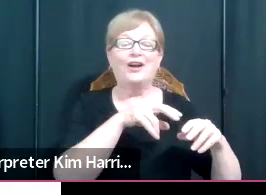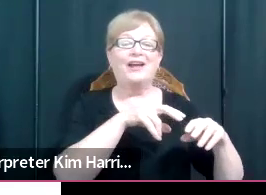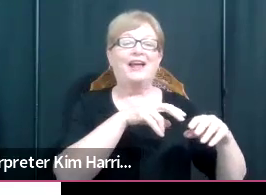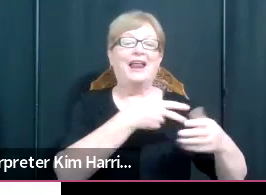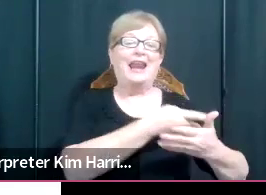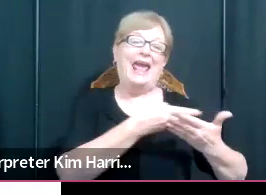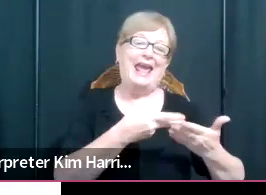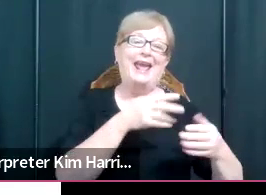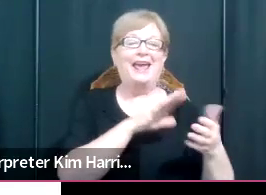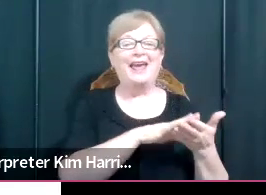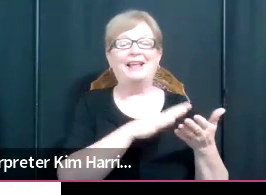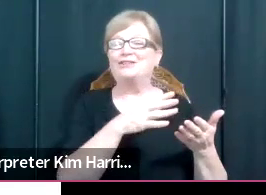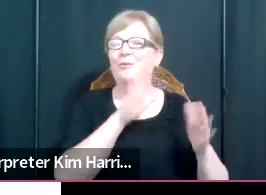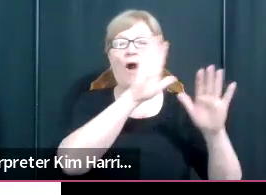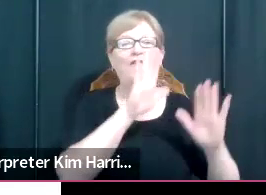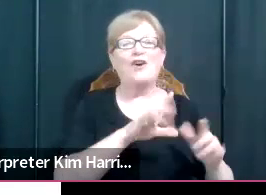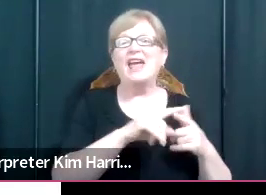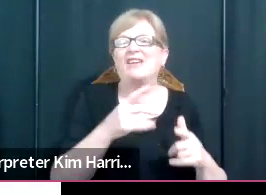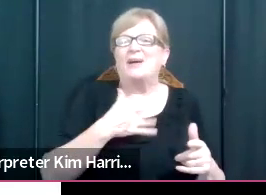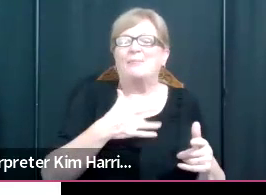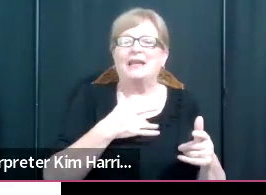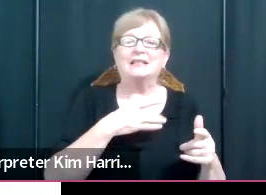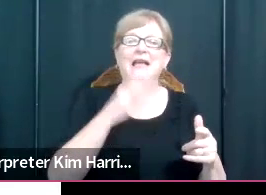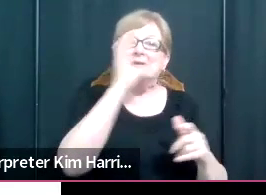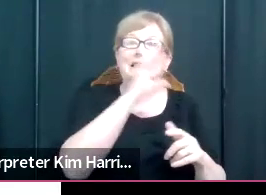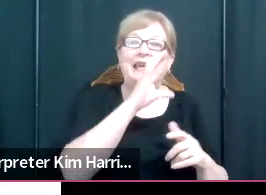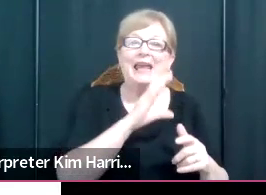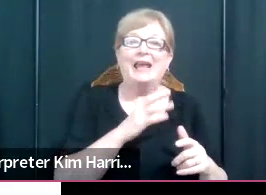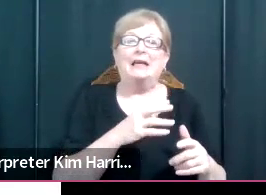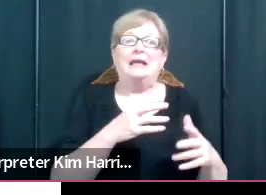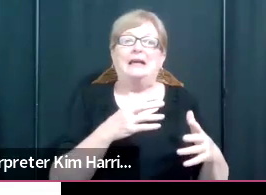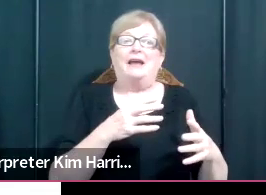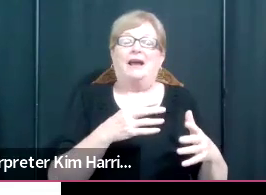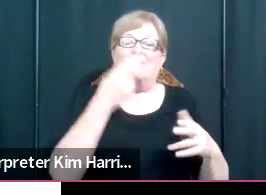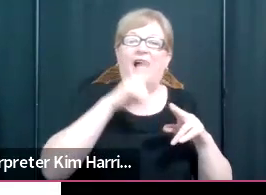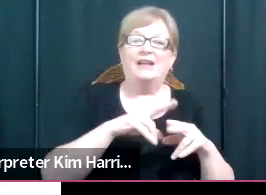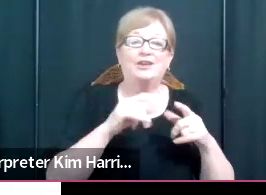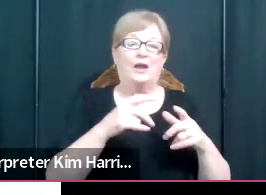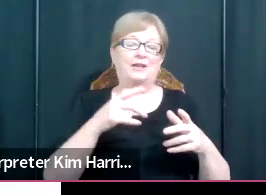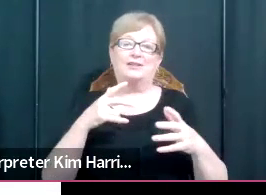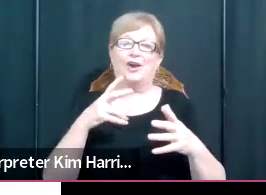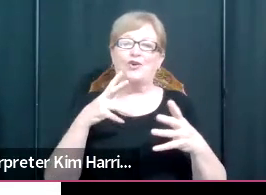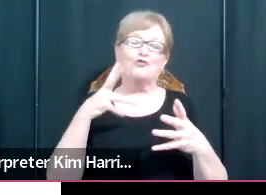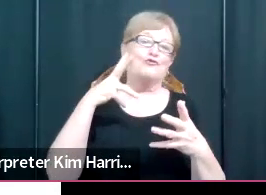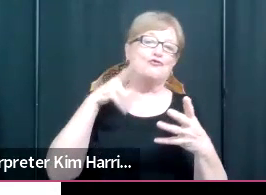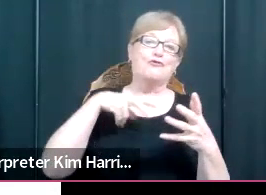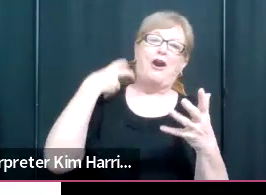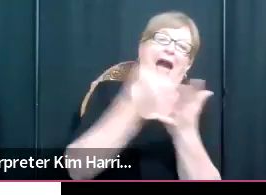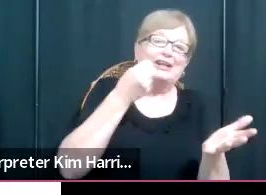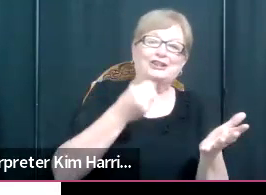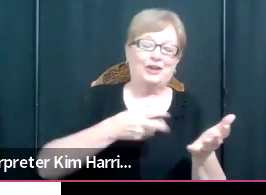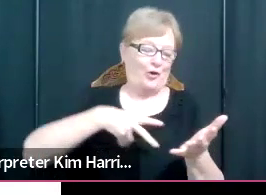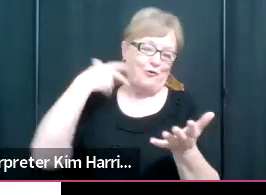is great if somebody is sensory seeking in that way, because you can literally crash into it. It's essentially a